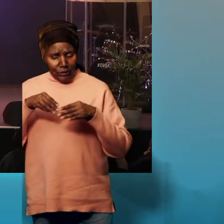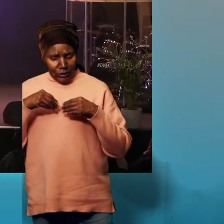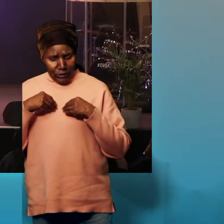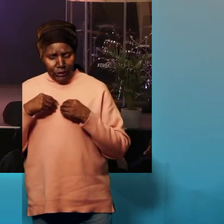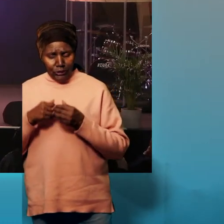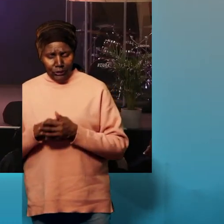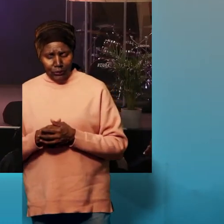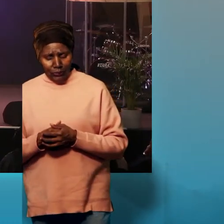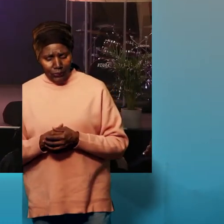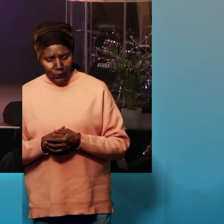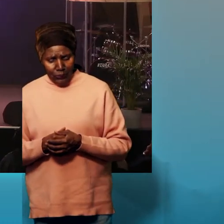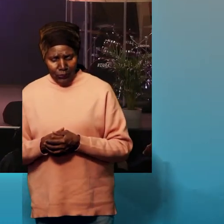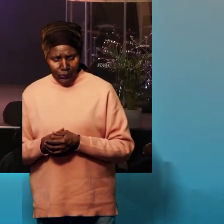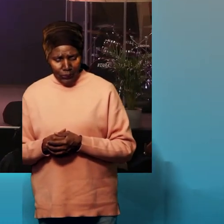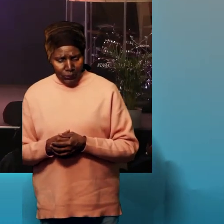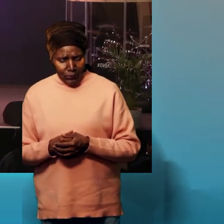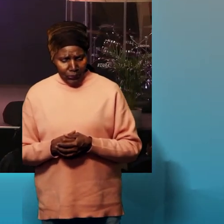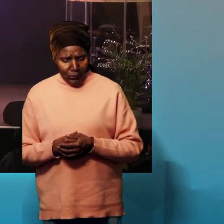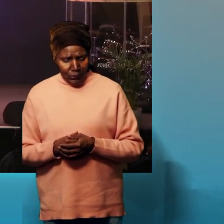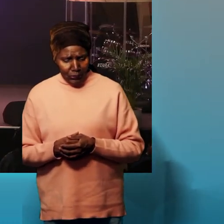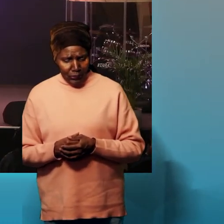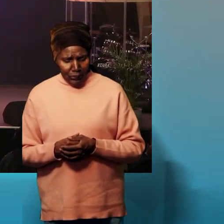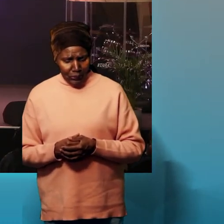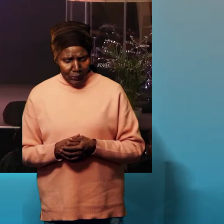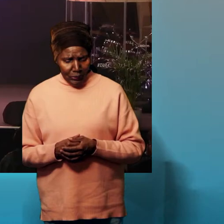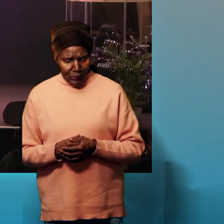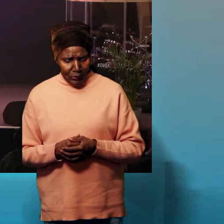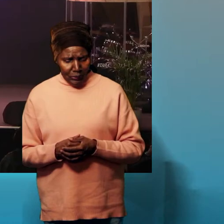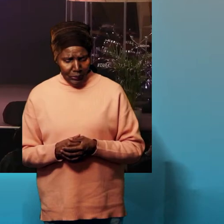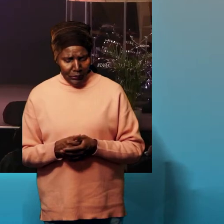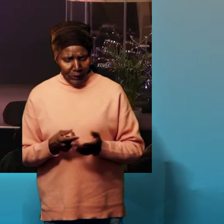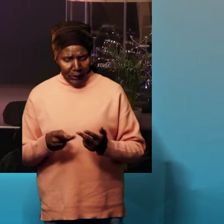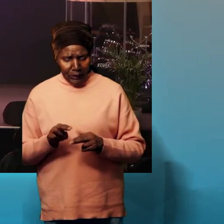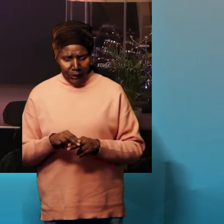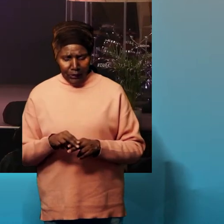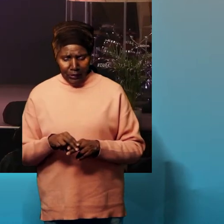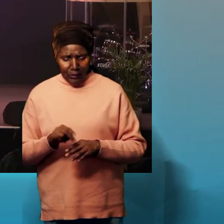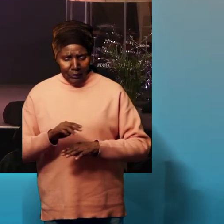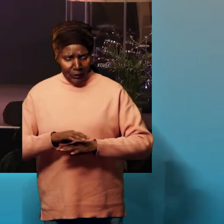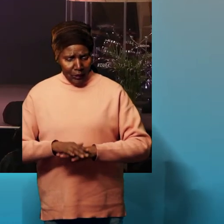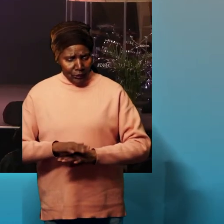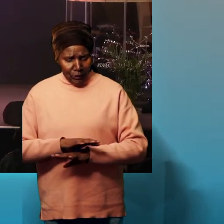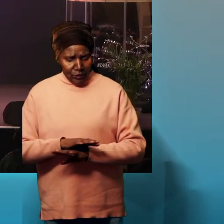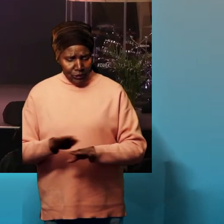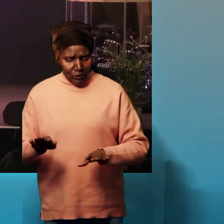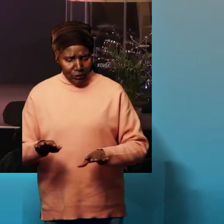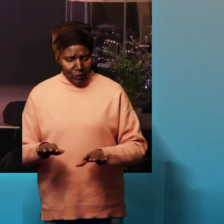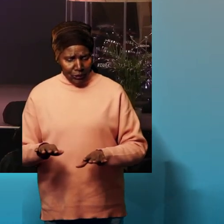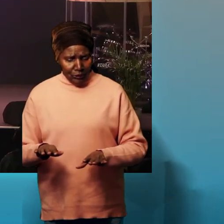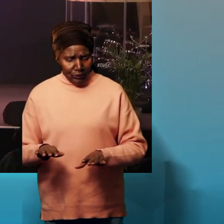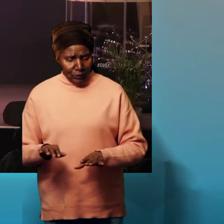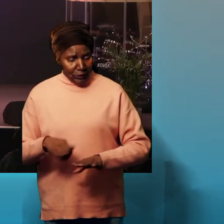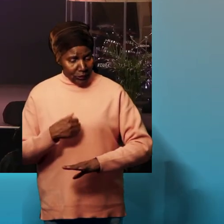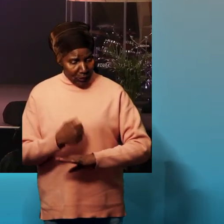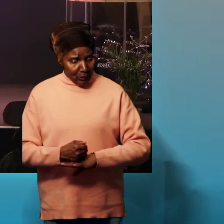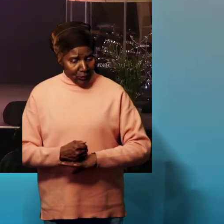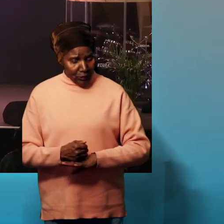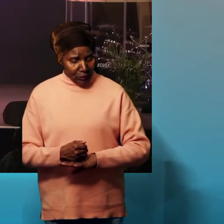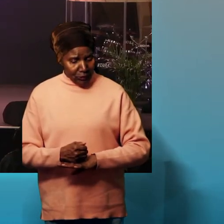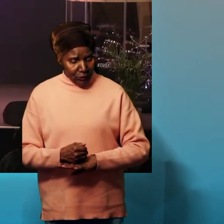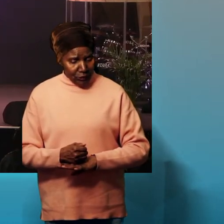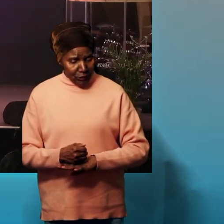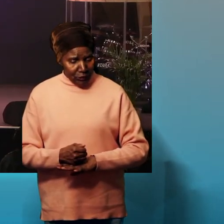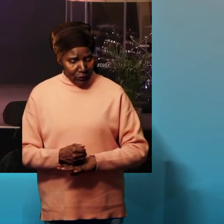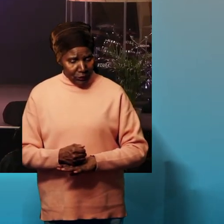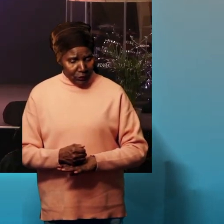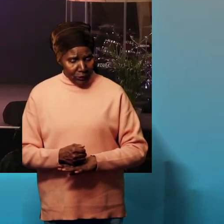ministry. And unless that foundation had been laid, that we have a revelation of God's love